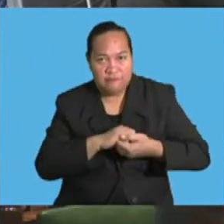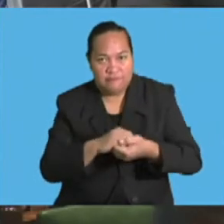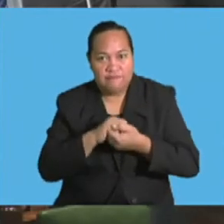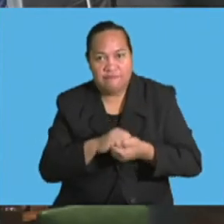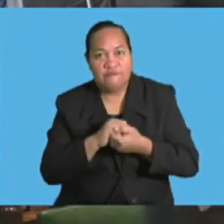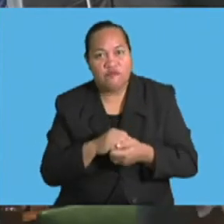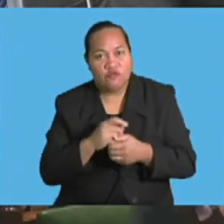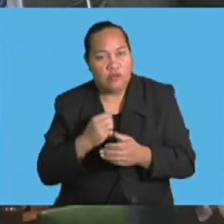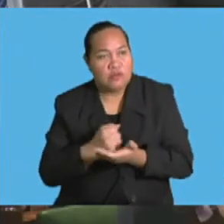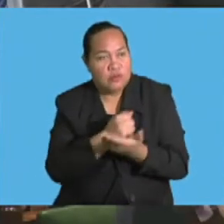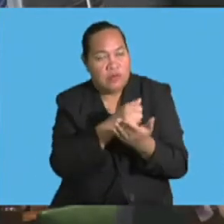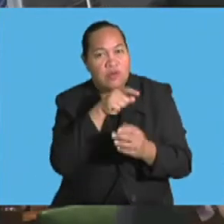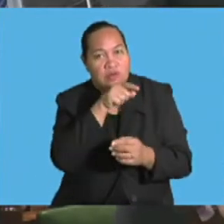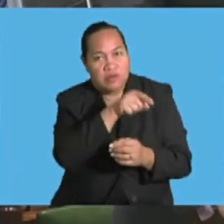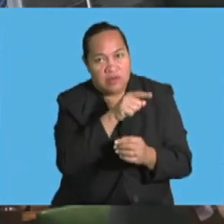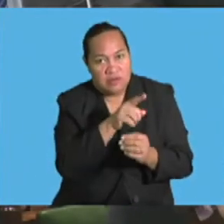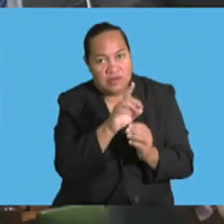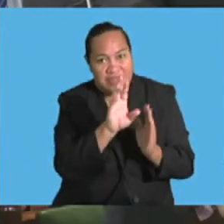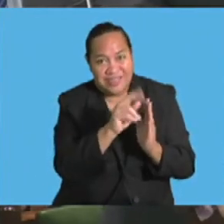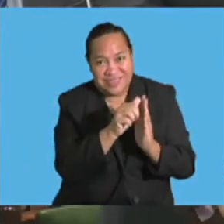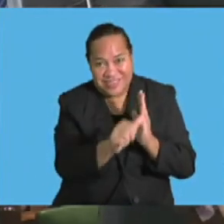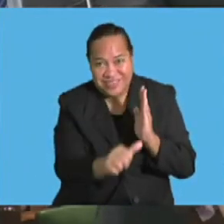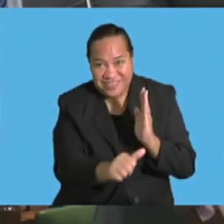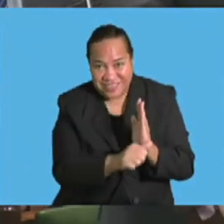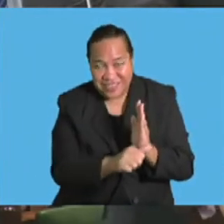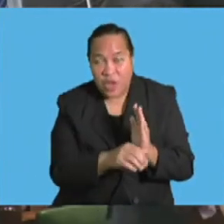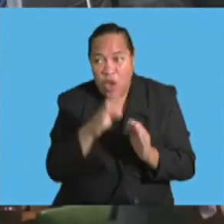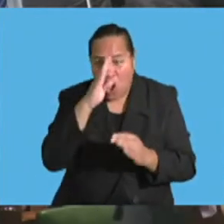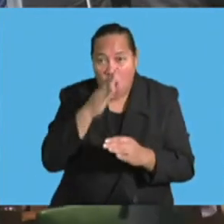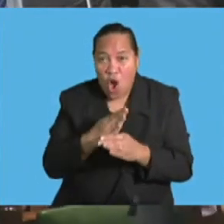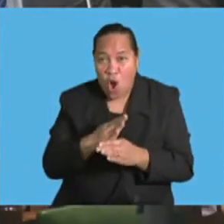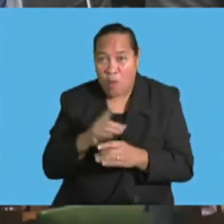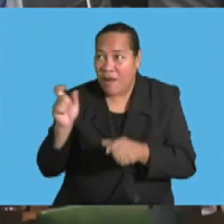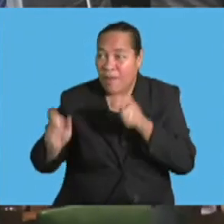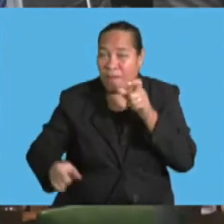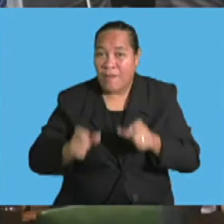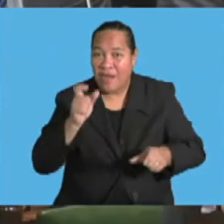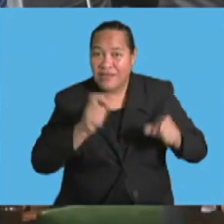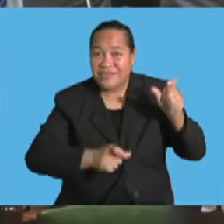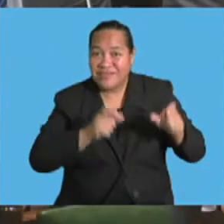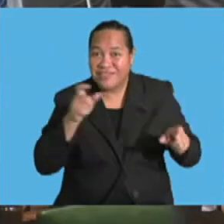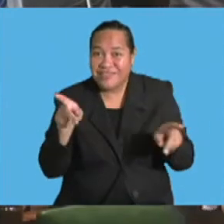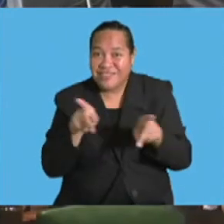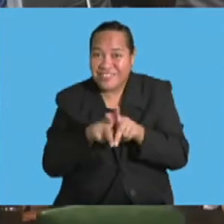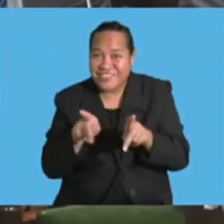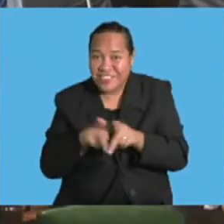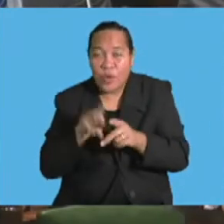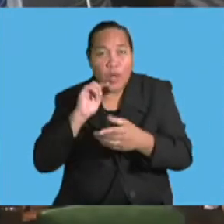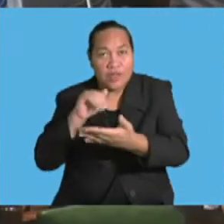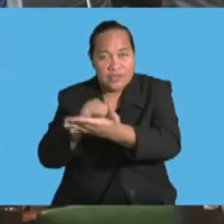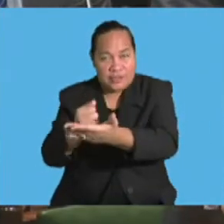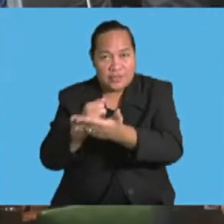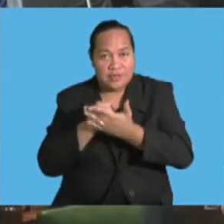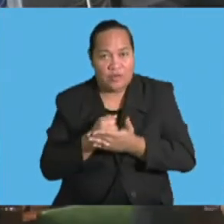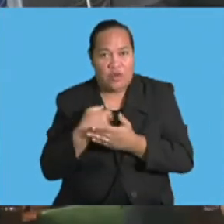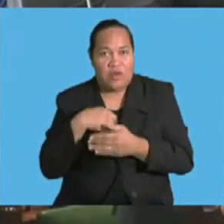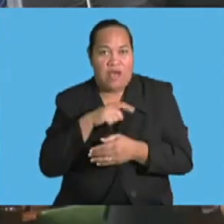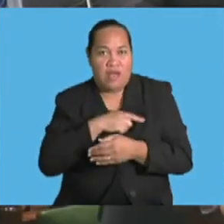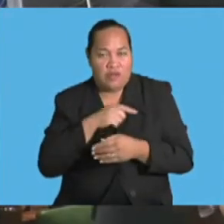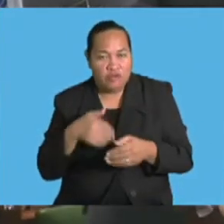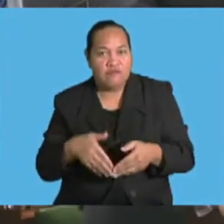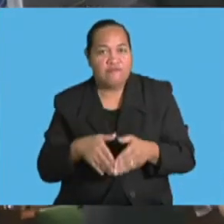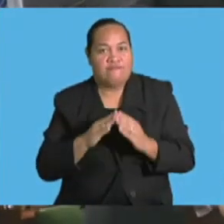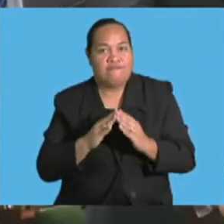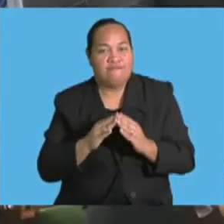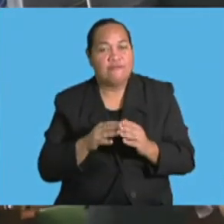legislation. Mr. Speaker, we hope that our development partners will recognise the importance of this Act and assist us with its implementation, noting